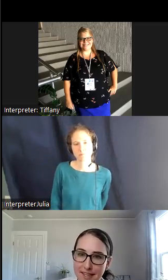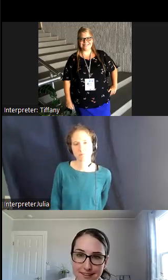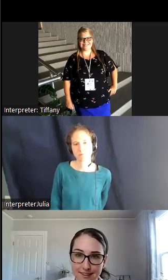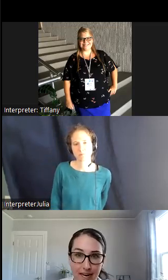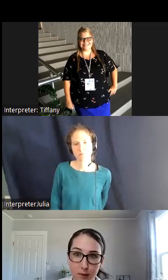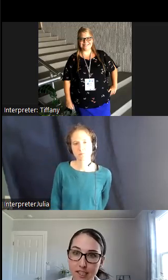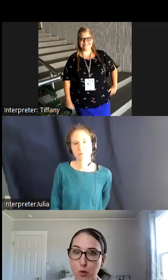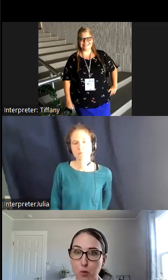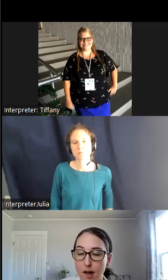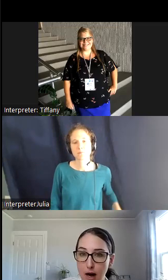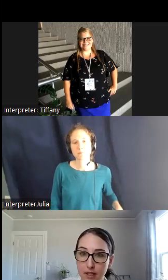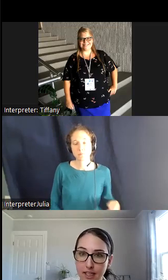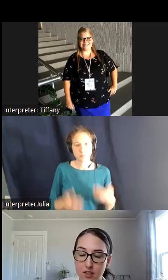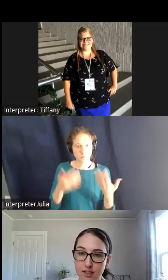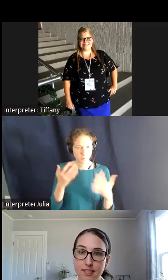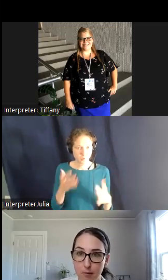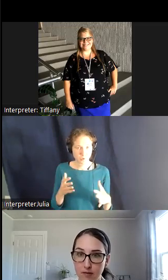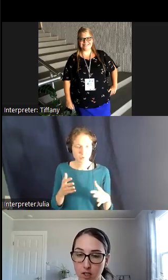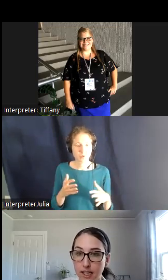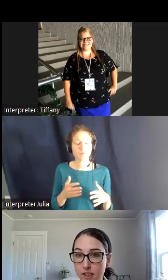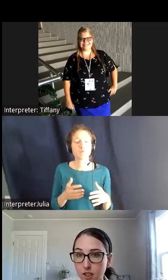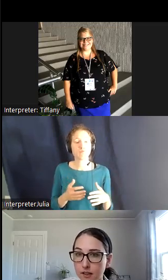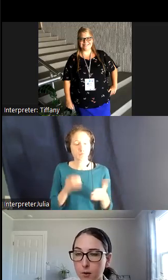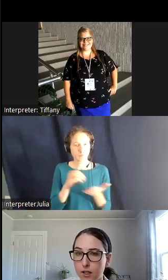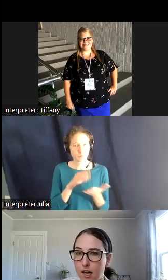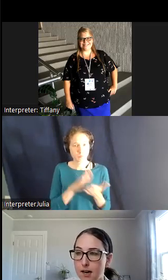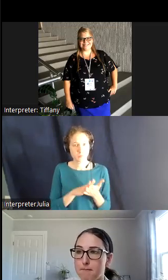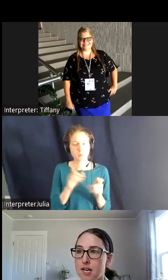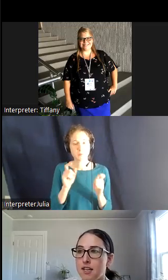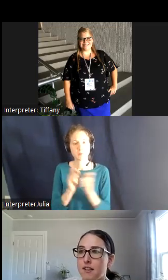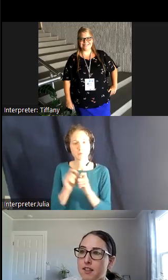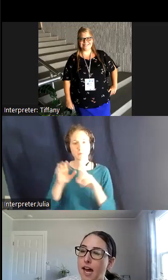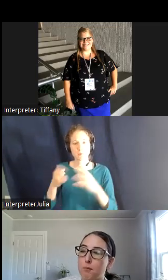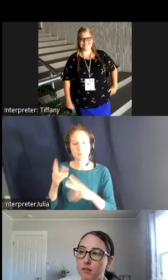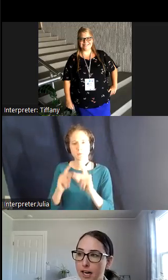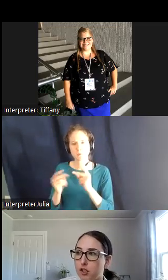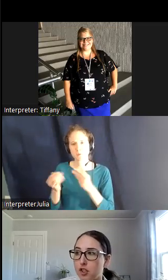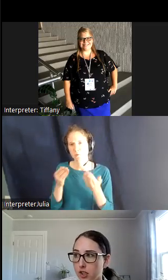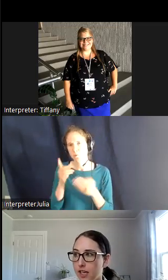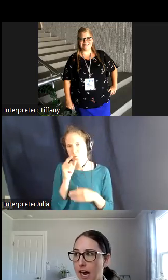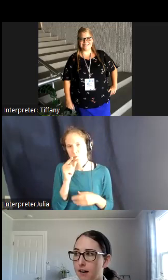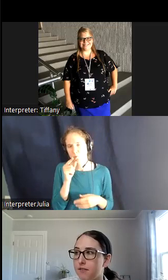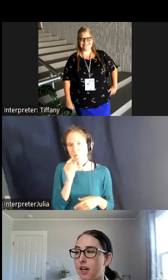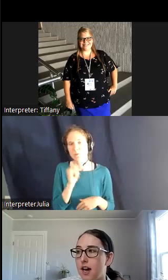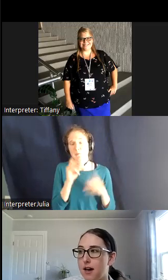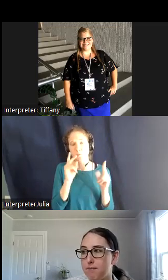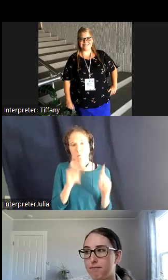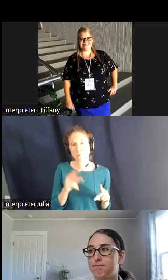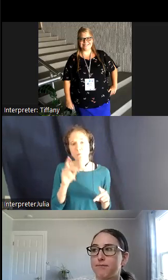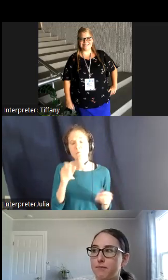Once it's established what populations that provider is serving, that provider should have